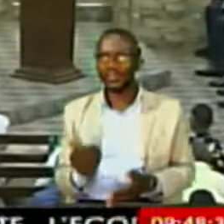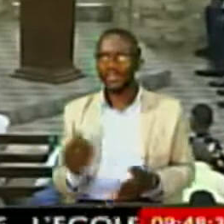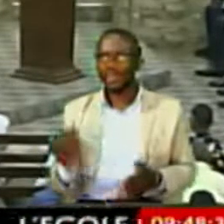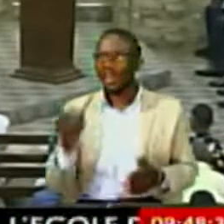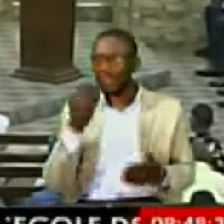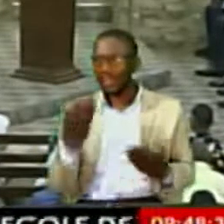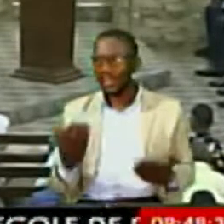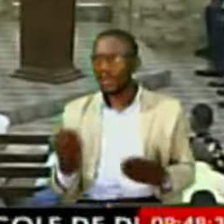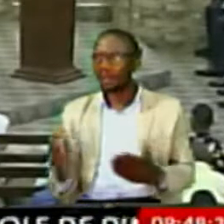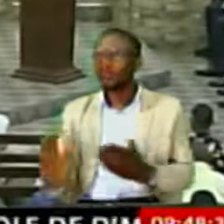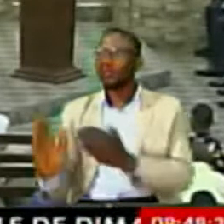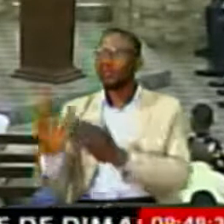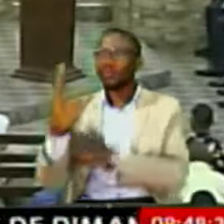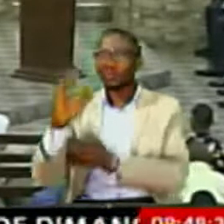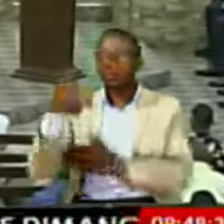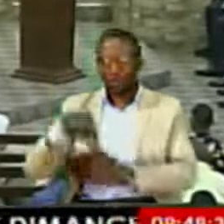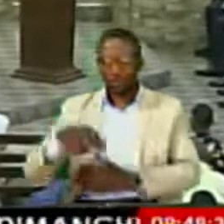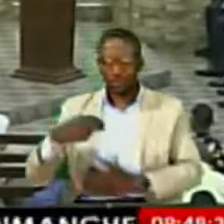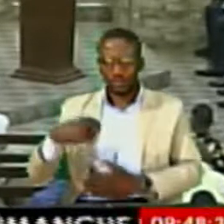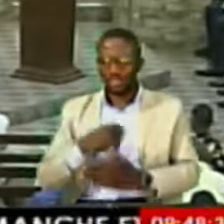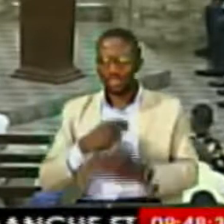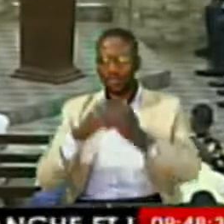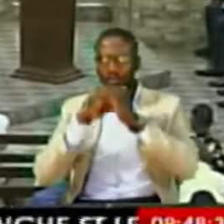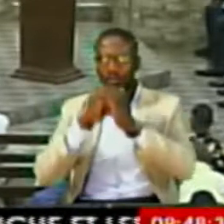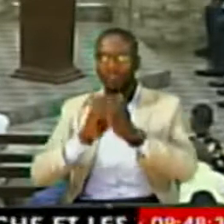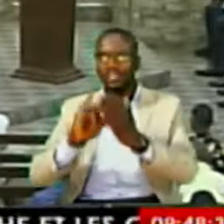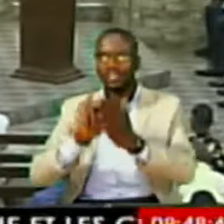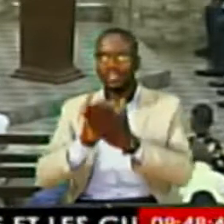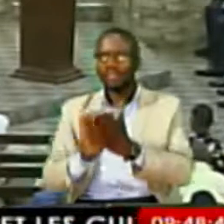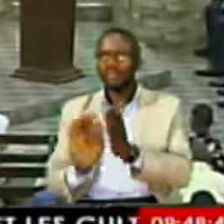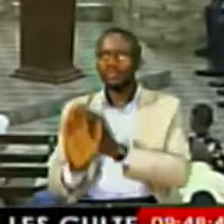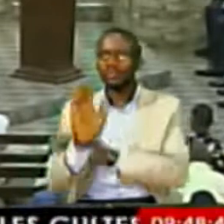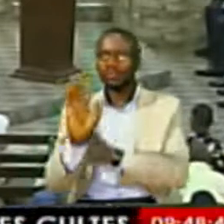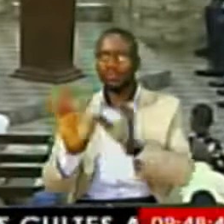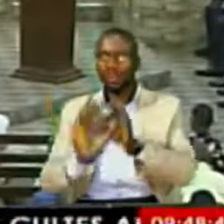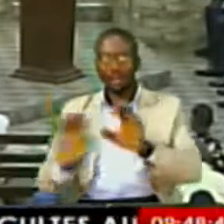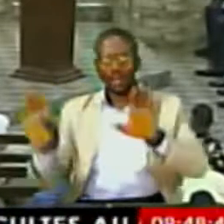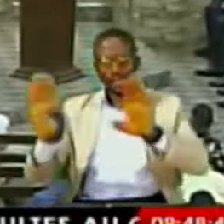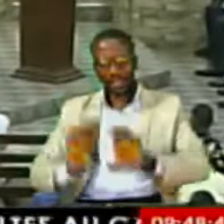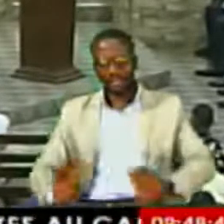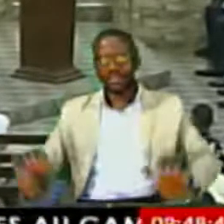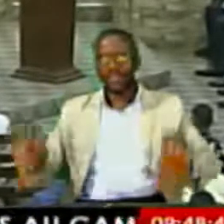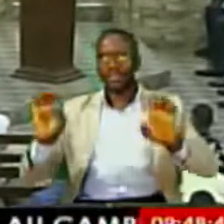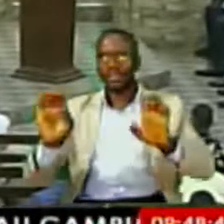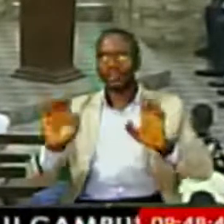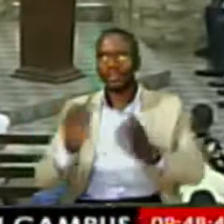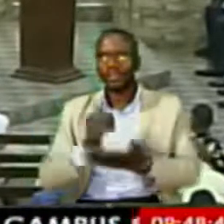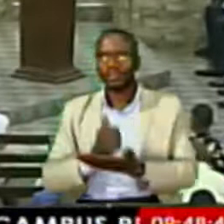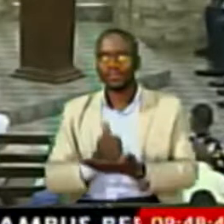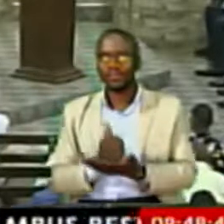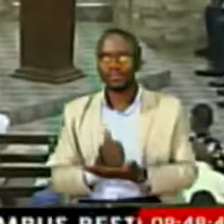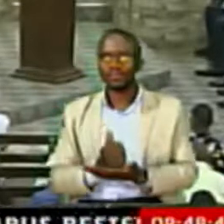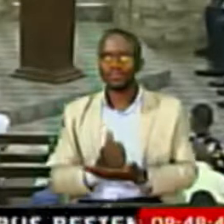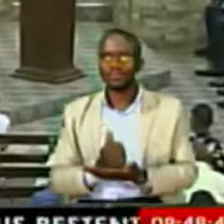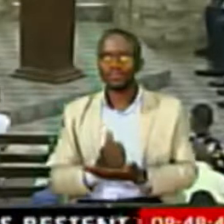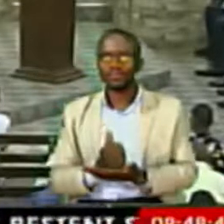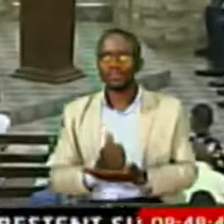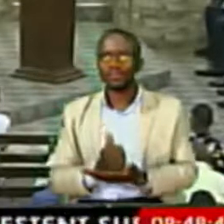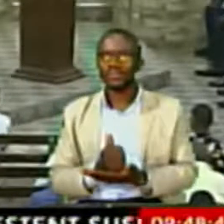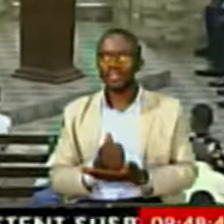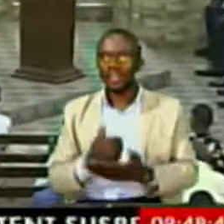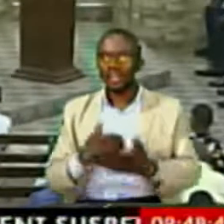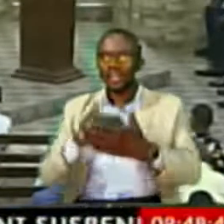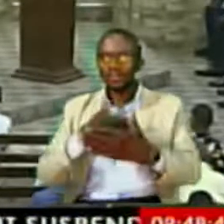nous adorons. But the God we are worshiping. C'est le Dieu d'éternité. Is the God of eternity. Amen. Amen. Avant que